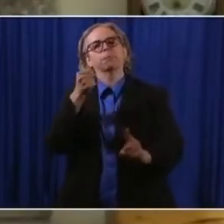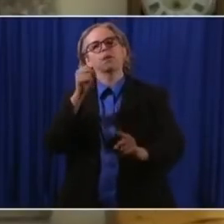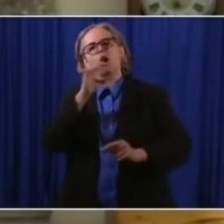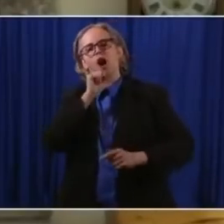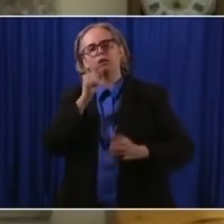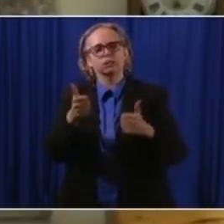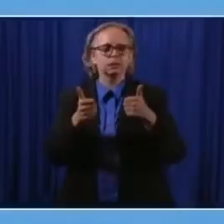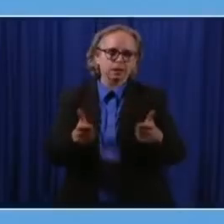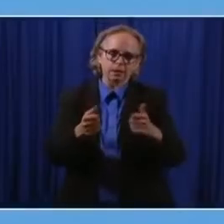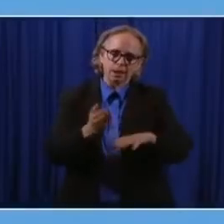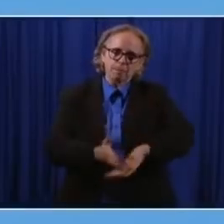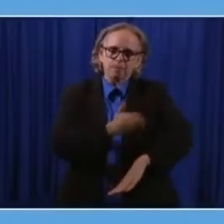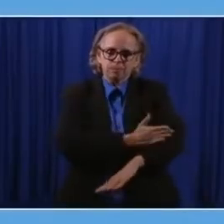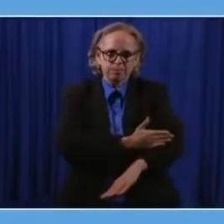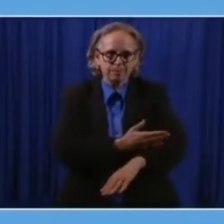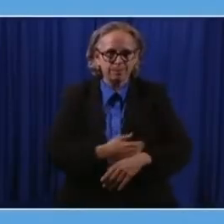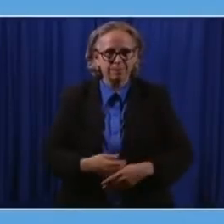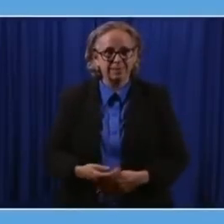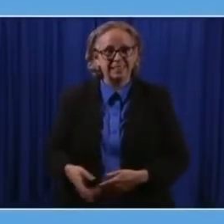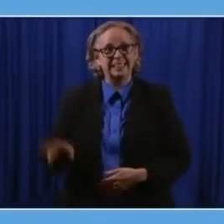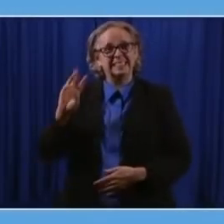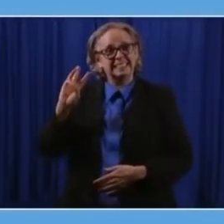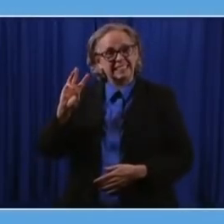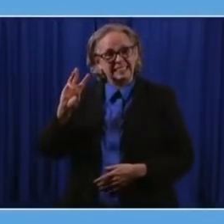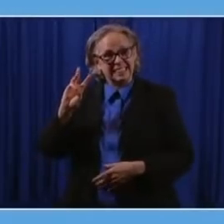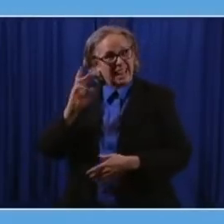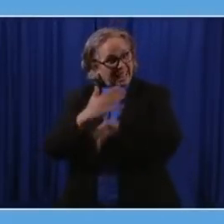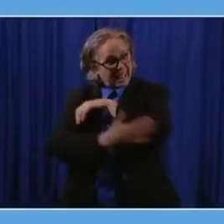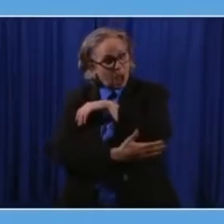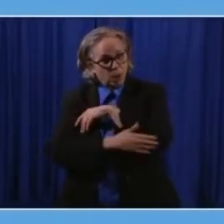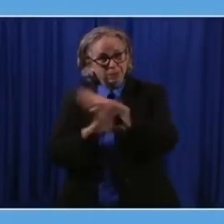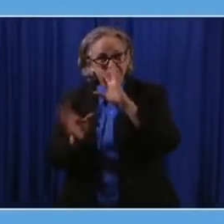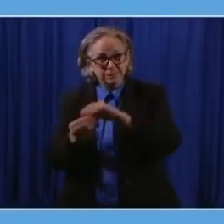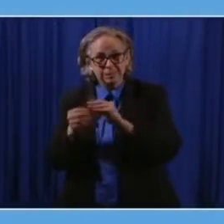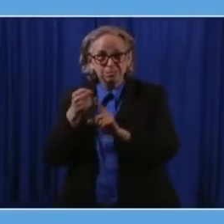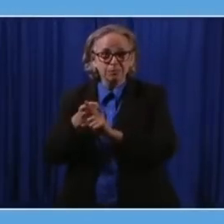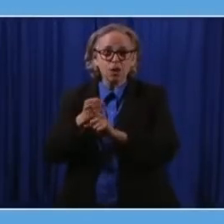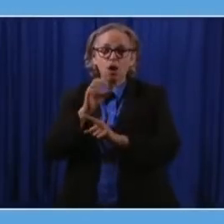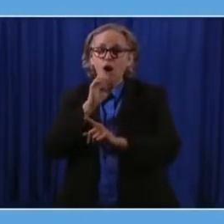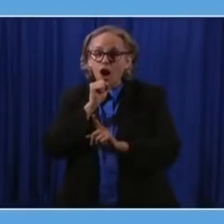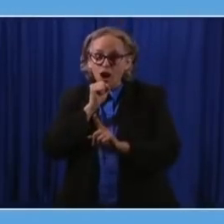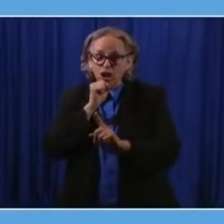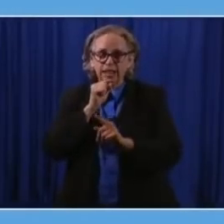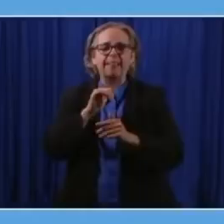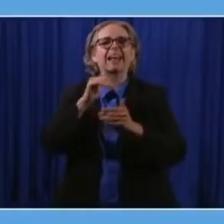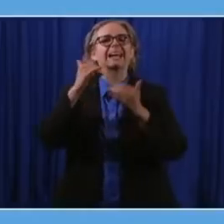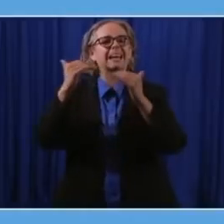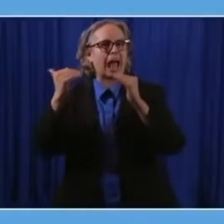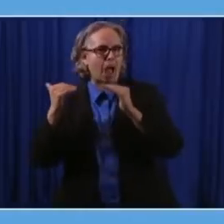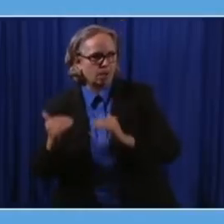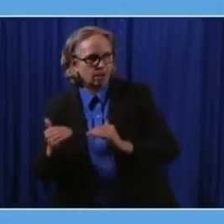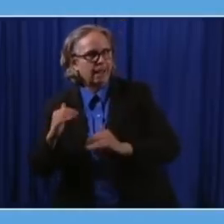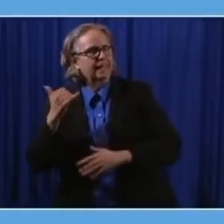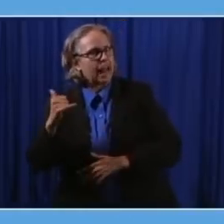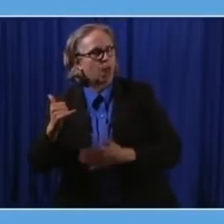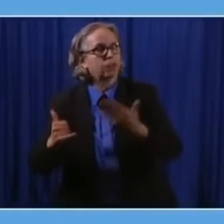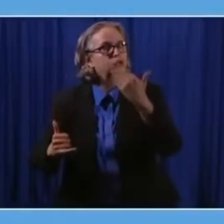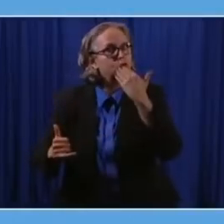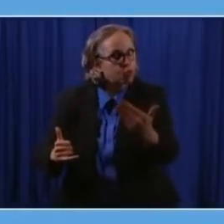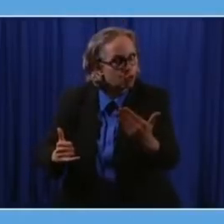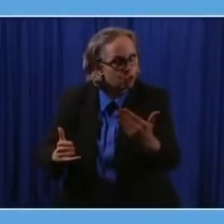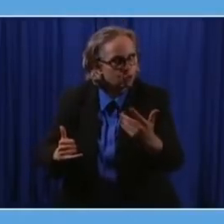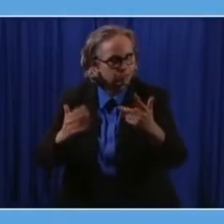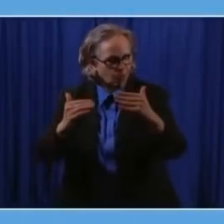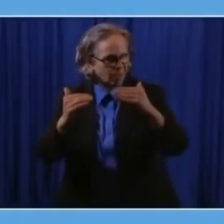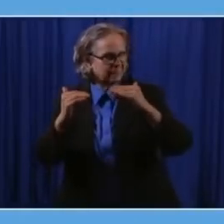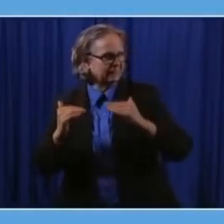yellow. They are Highland, Huron, Jefferson, Morgan, Richland, and Ross counties. Let's go back now and